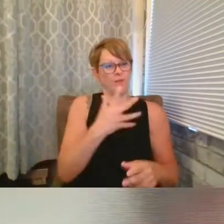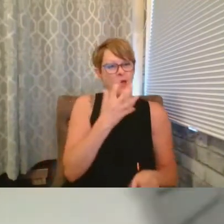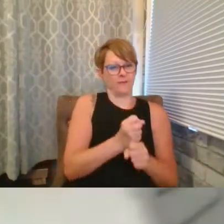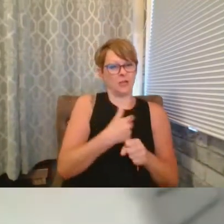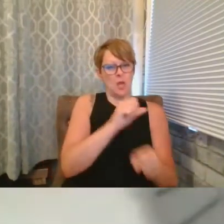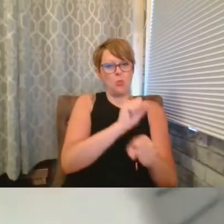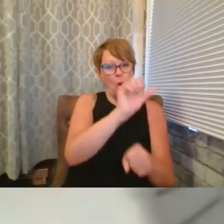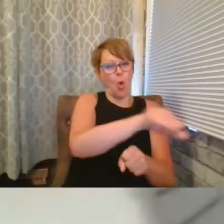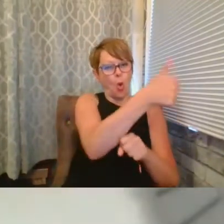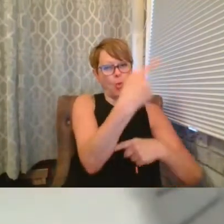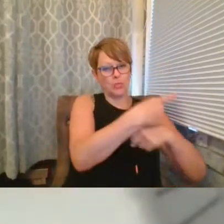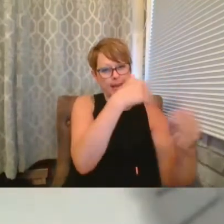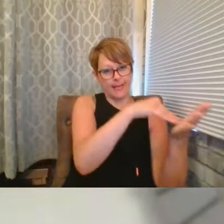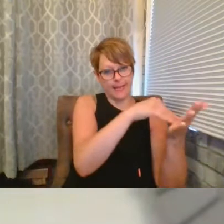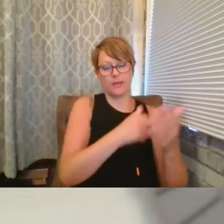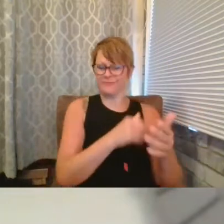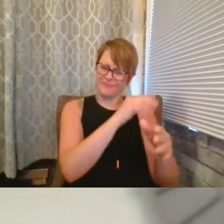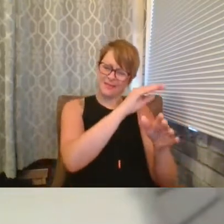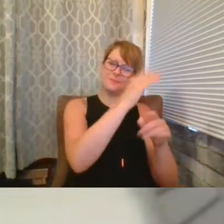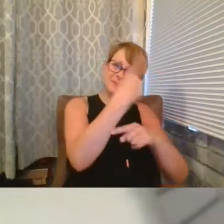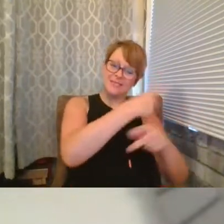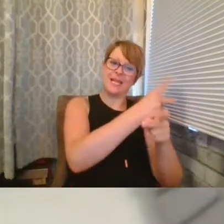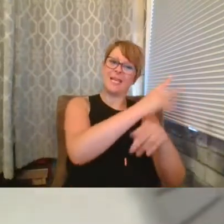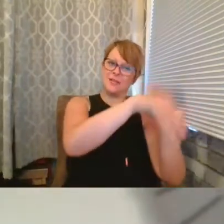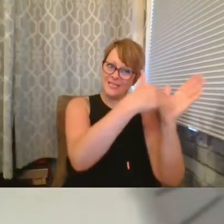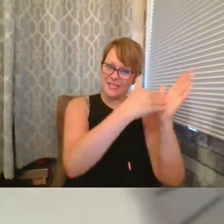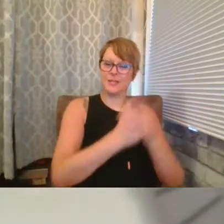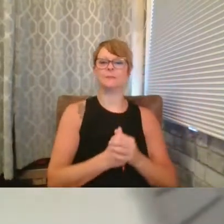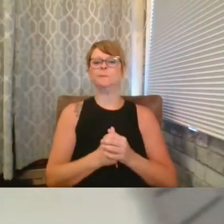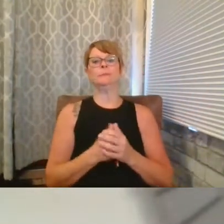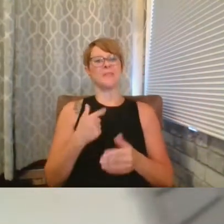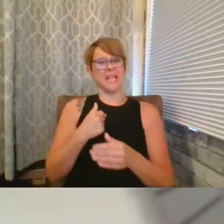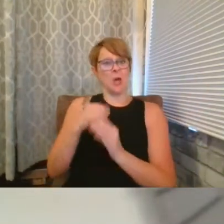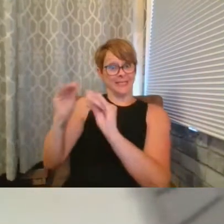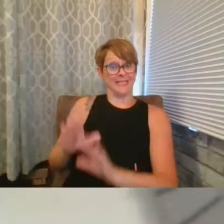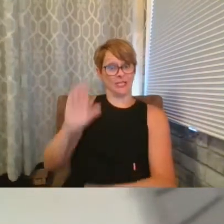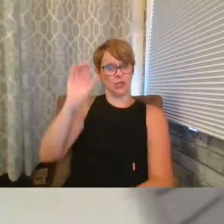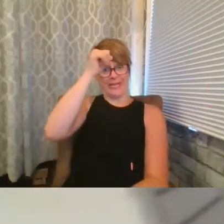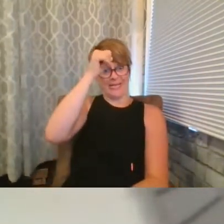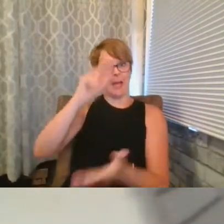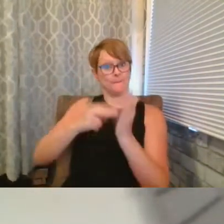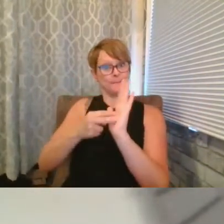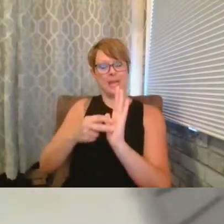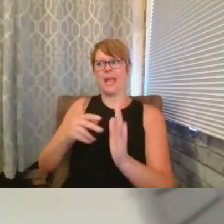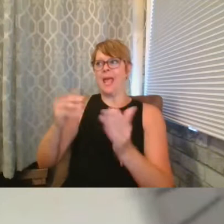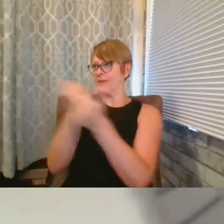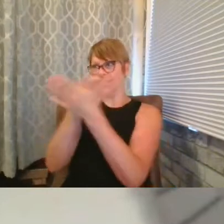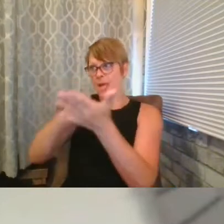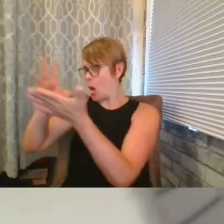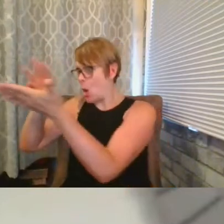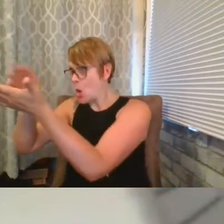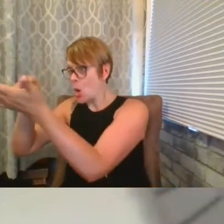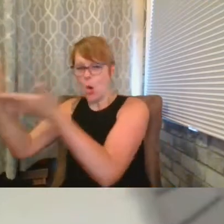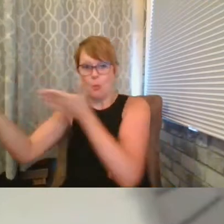of Indian education to it because I was a teacher in India. So I brought some of the learnings from there, mixed it up with the